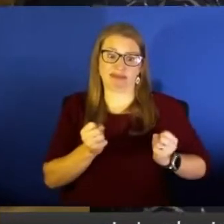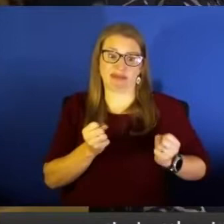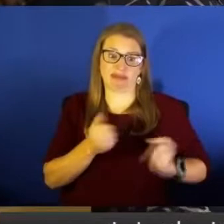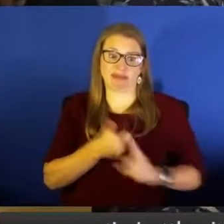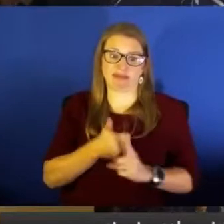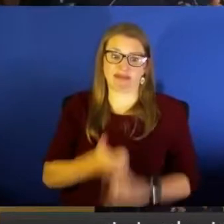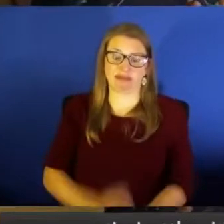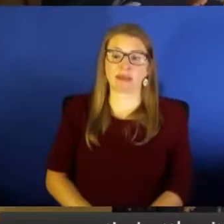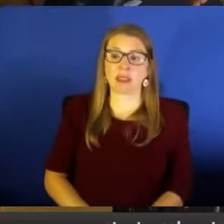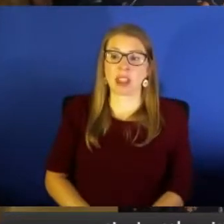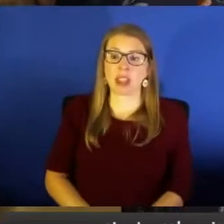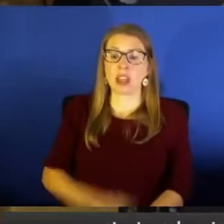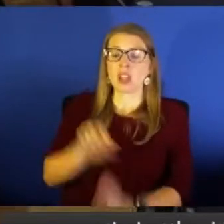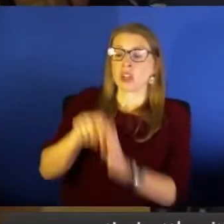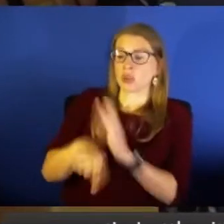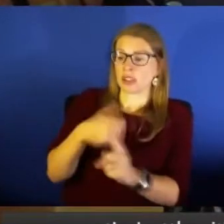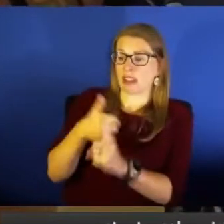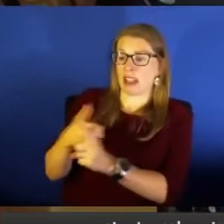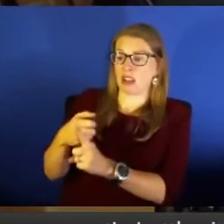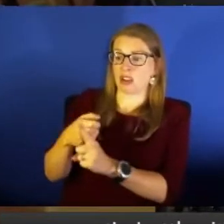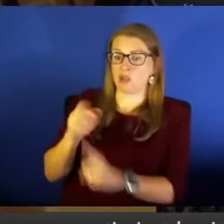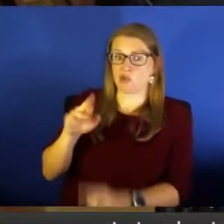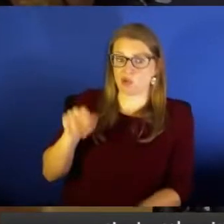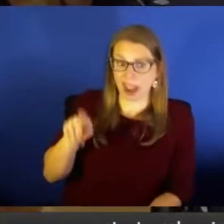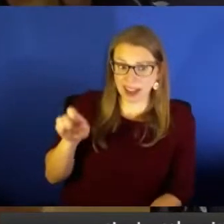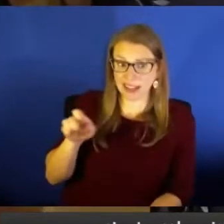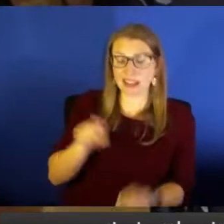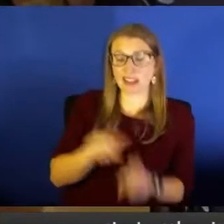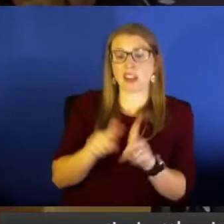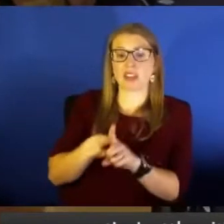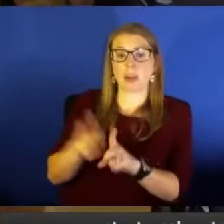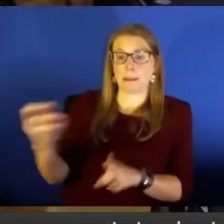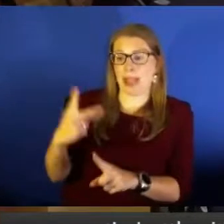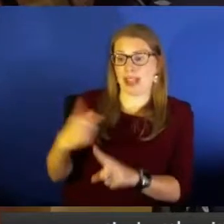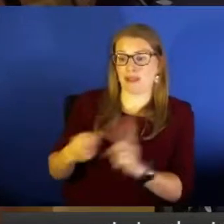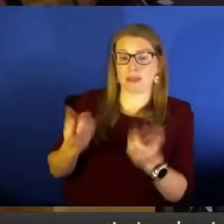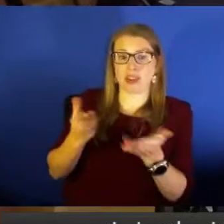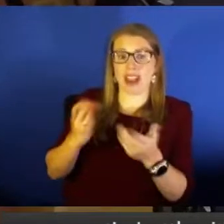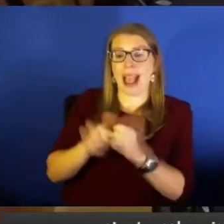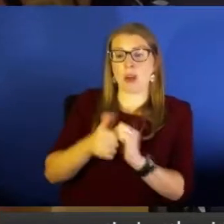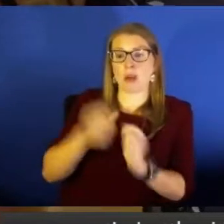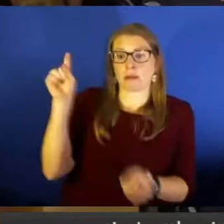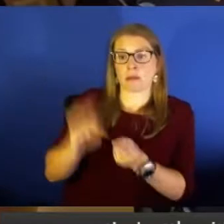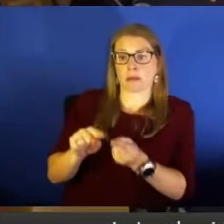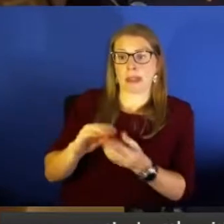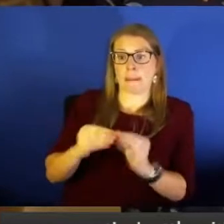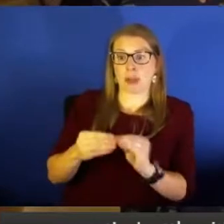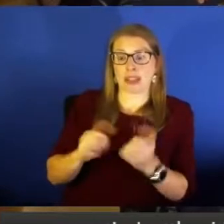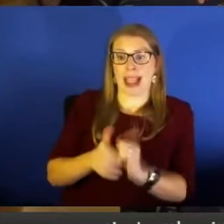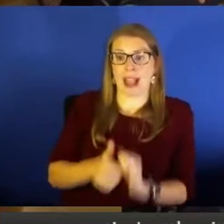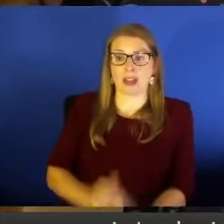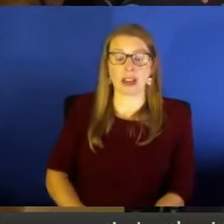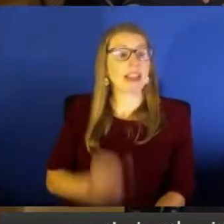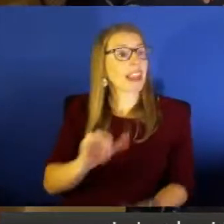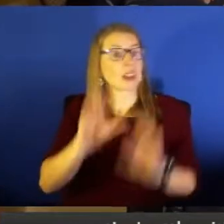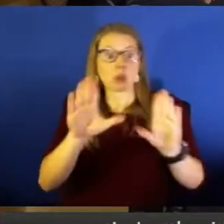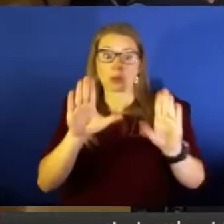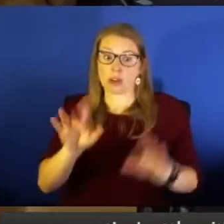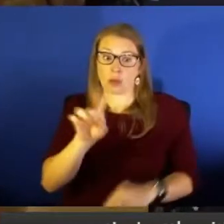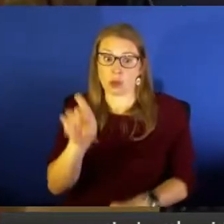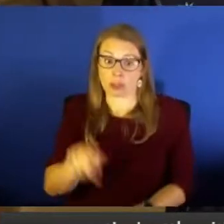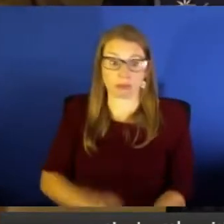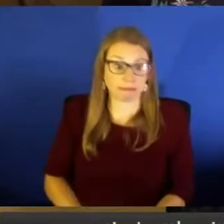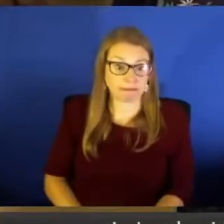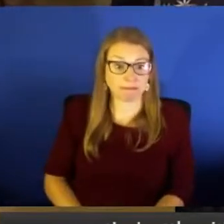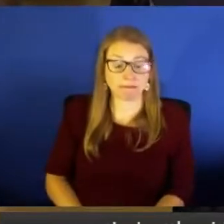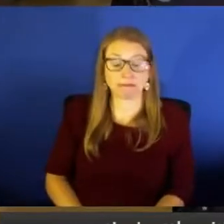among veterans and those returning from service. How do we get those numbers down? That's a wonderful question. I think it